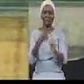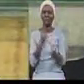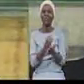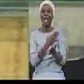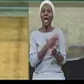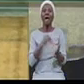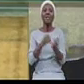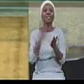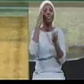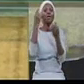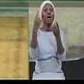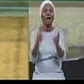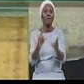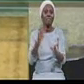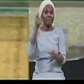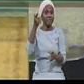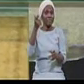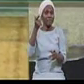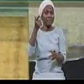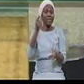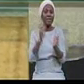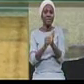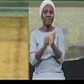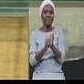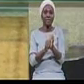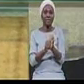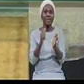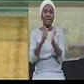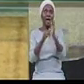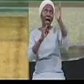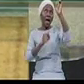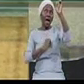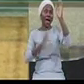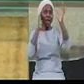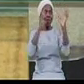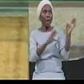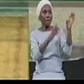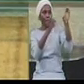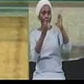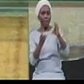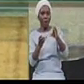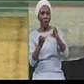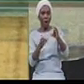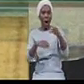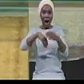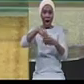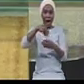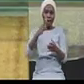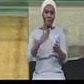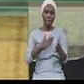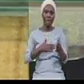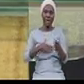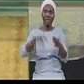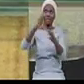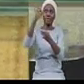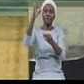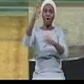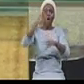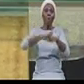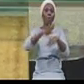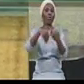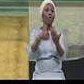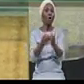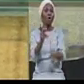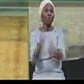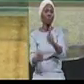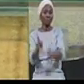pass afterward that I will pour out my spirit upon all flesh, and your sons and